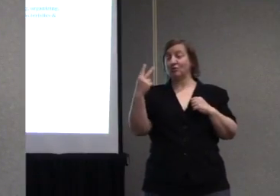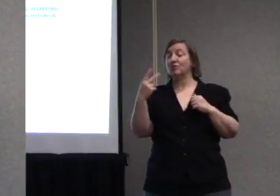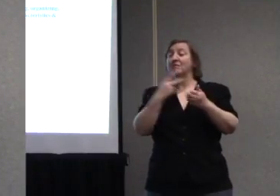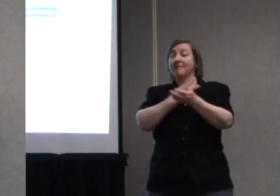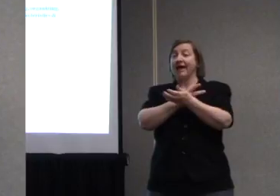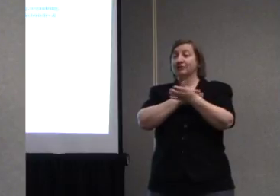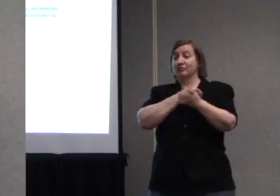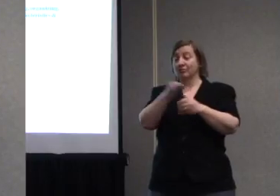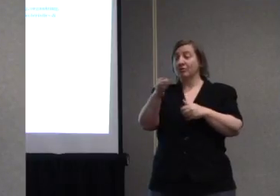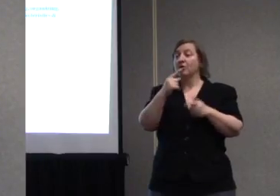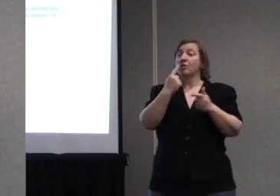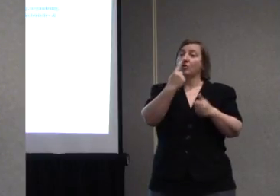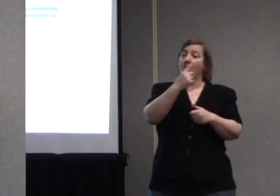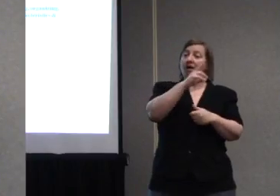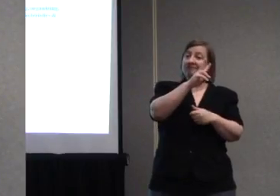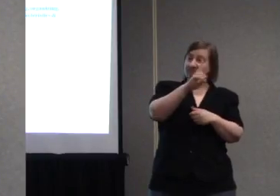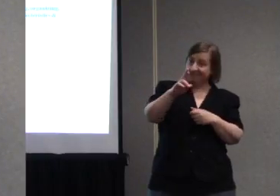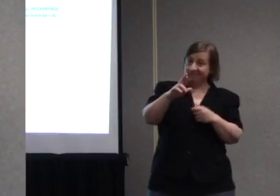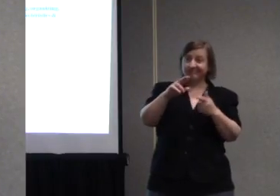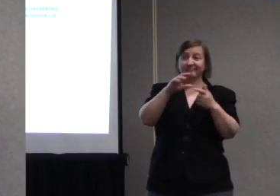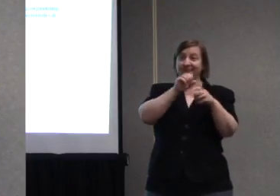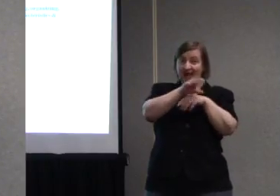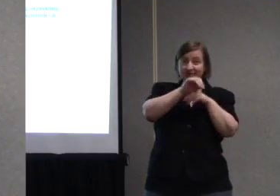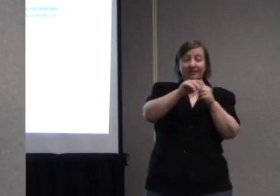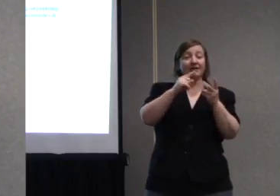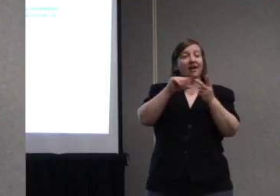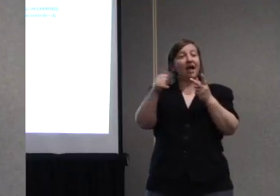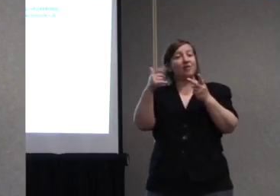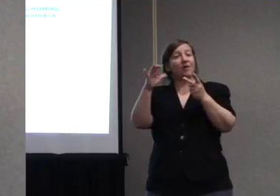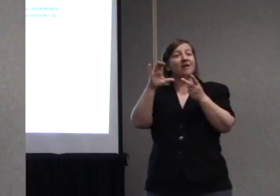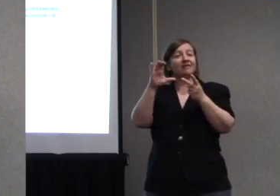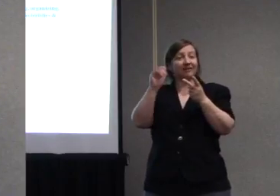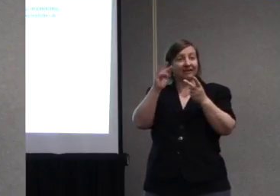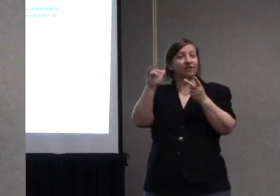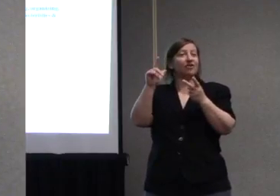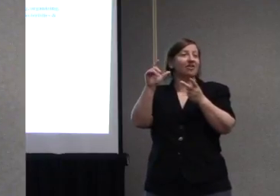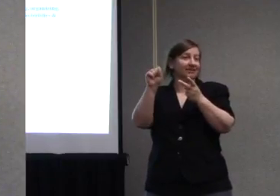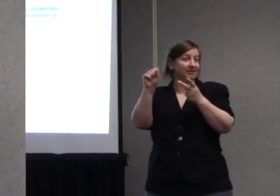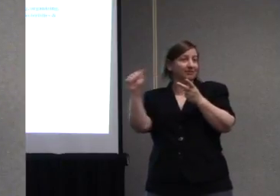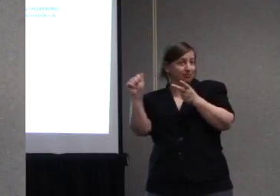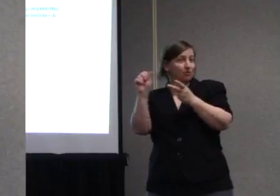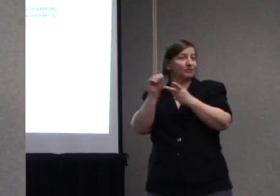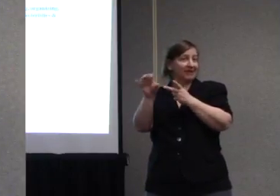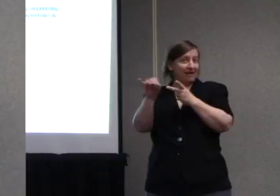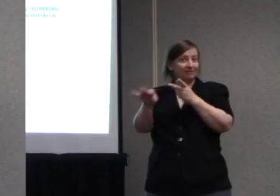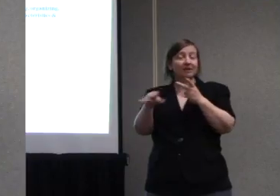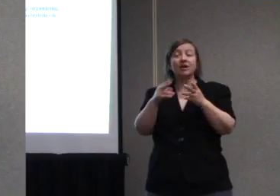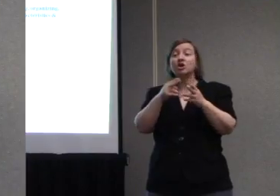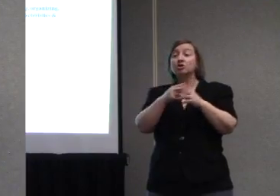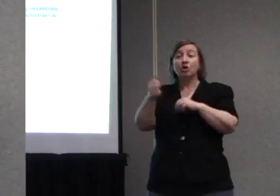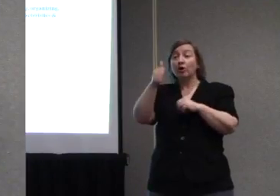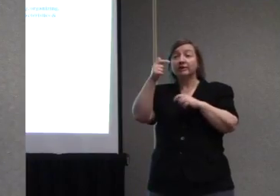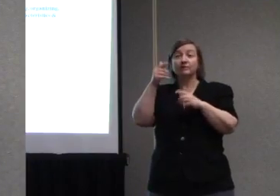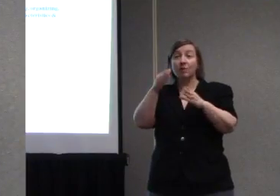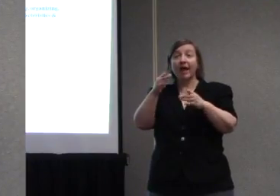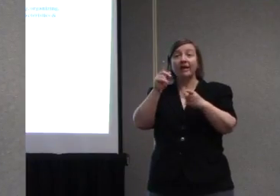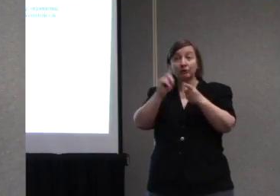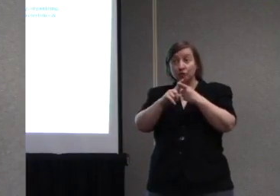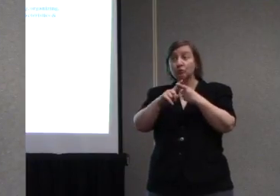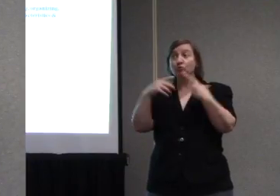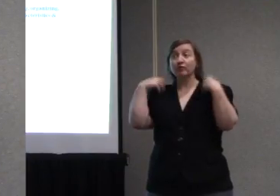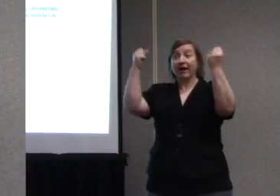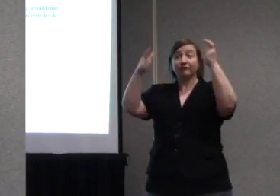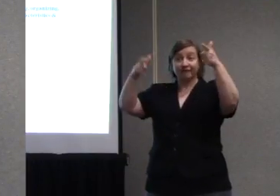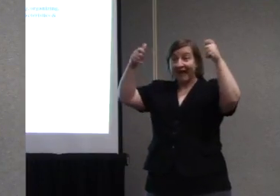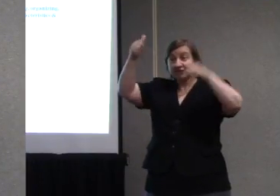in a program where we have 2 master's degrees. One's in rehabilitation counseling, the other one's in clinical and substance abuse counseling. And the shortest road